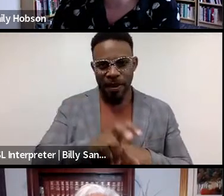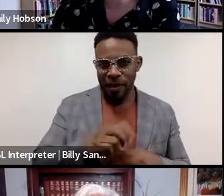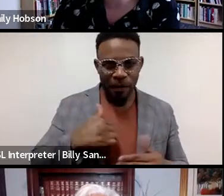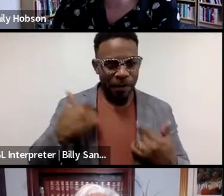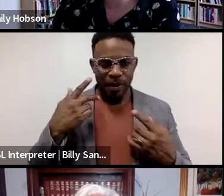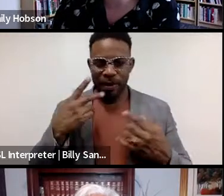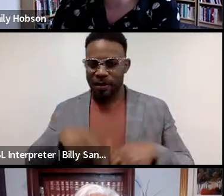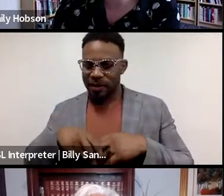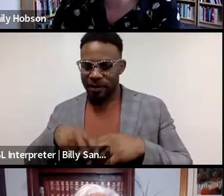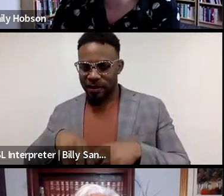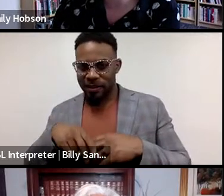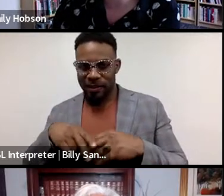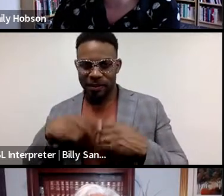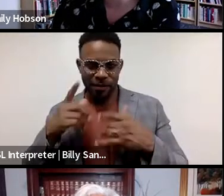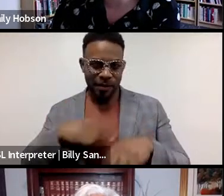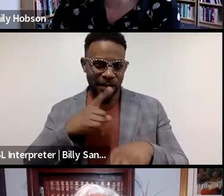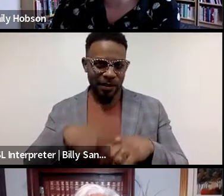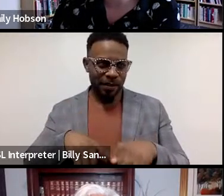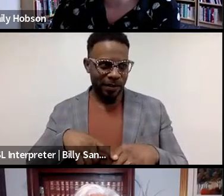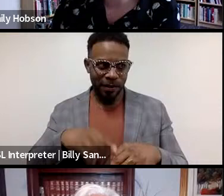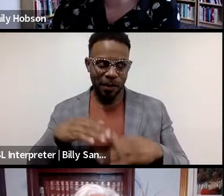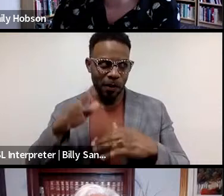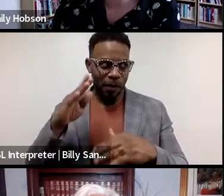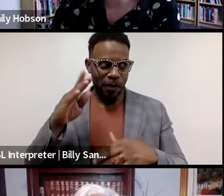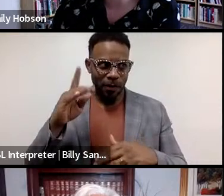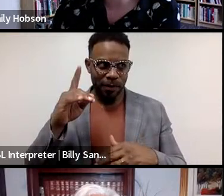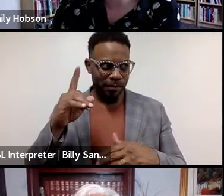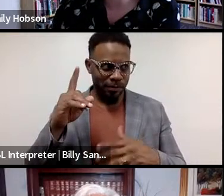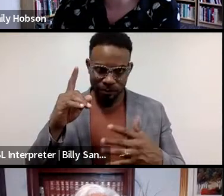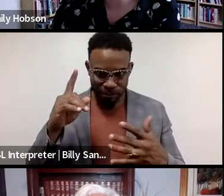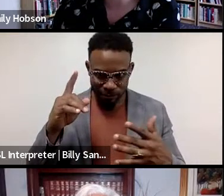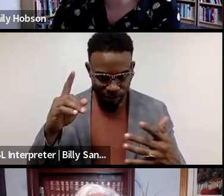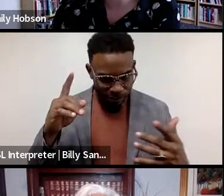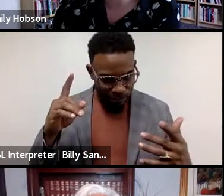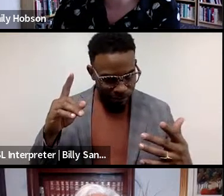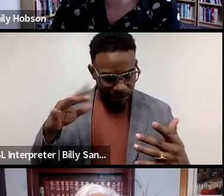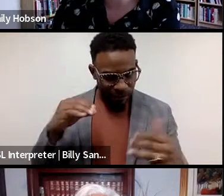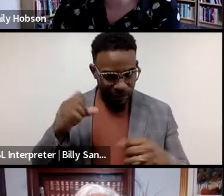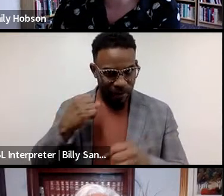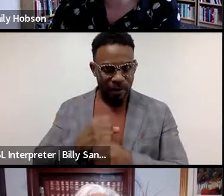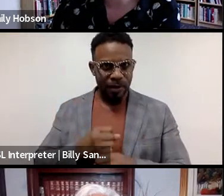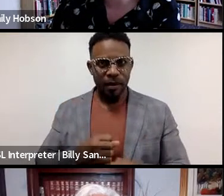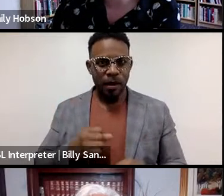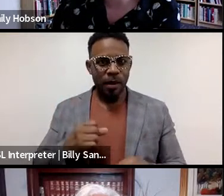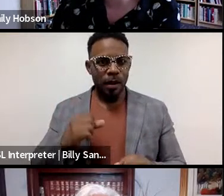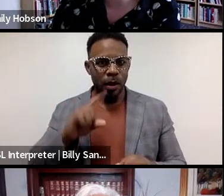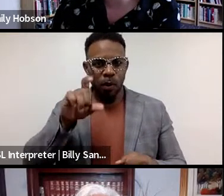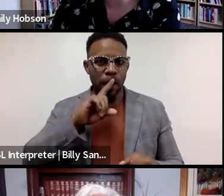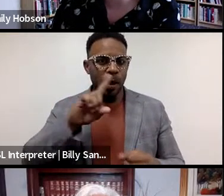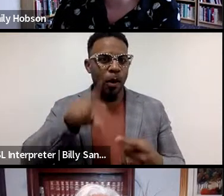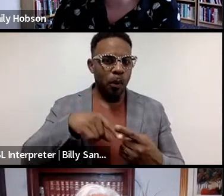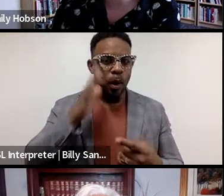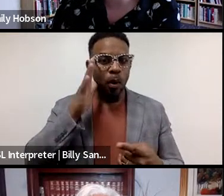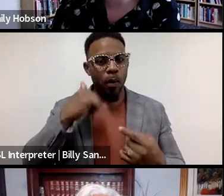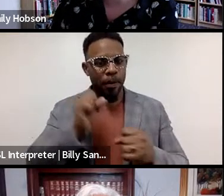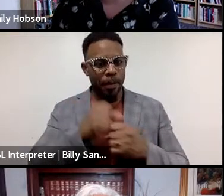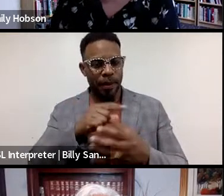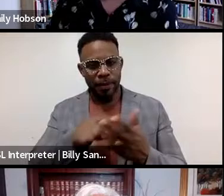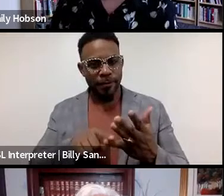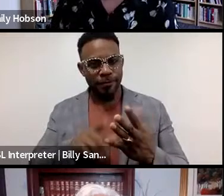been sitting on them now for well over a half a century. And the question is, you know, when and will we make